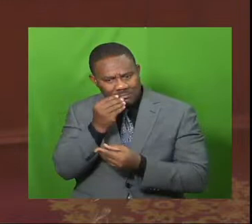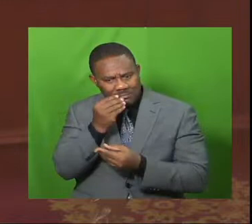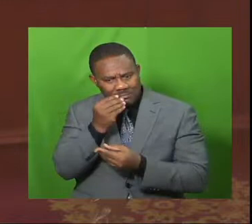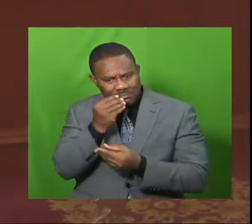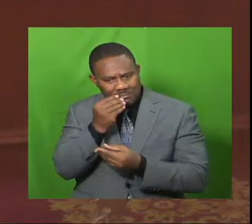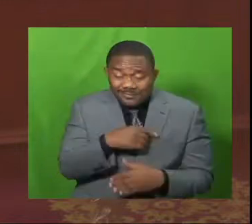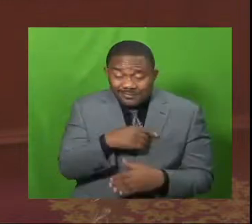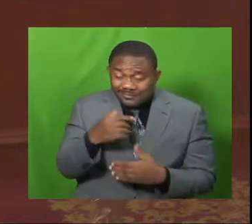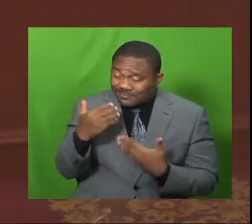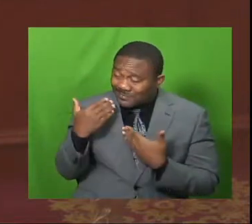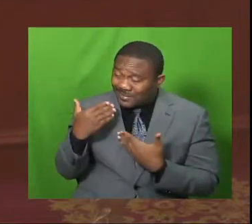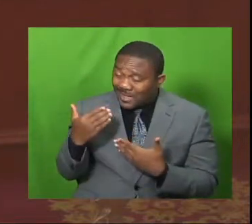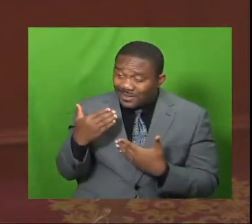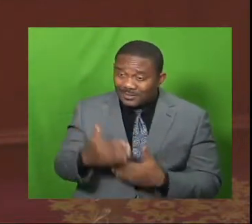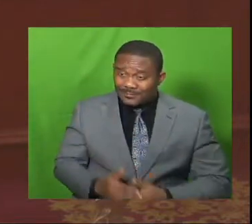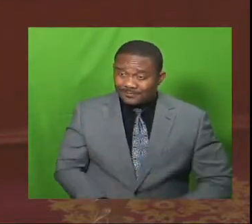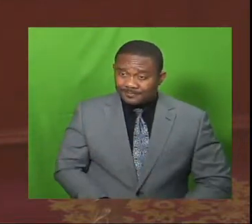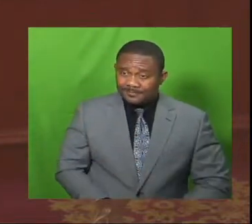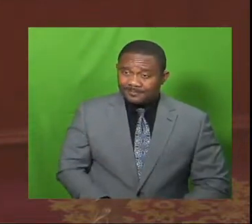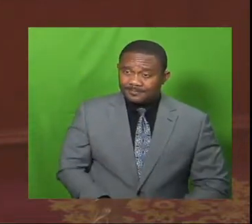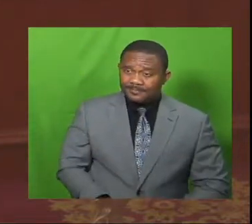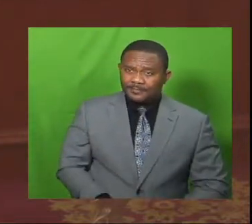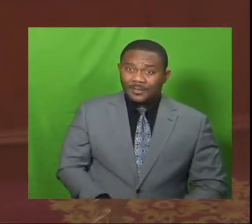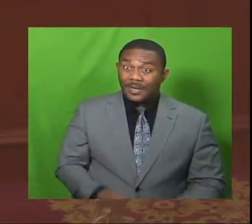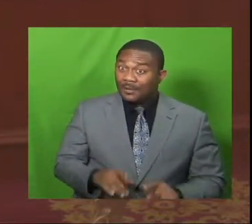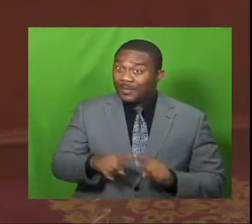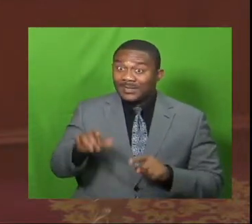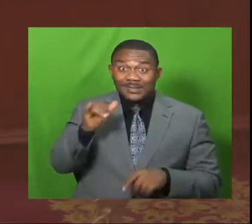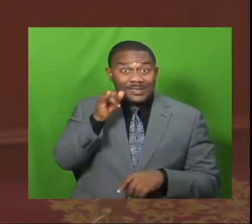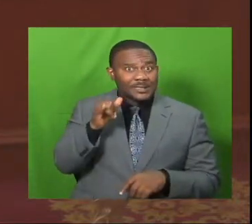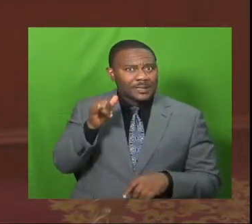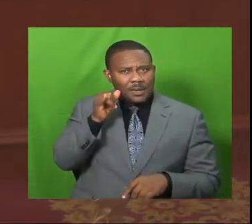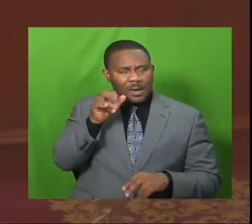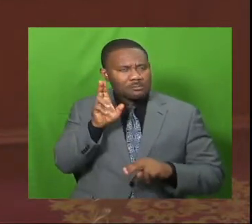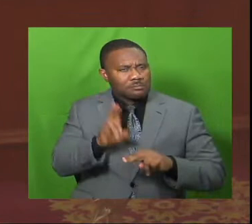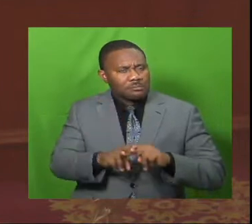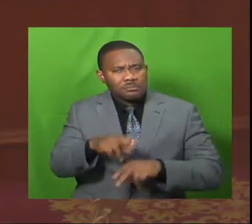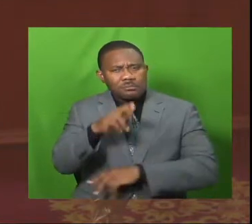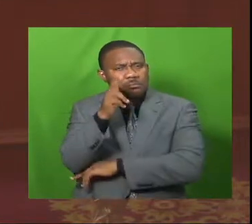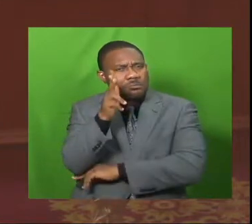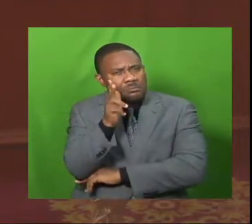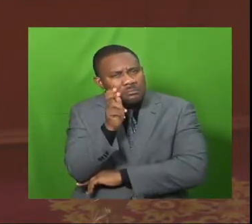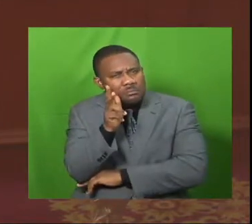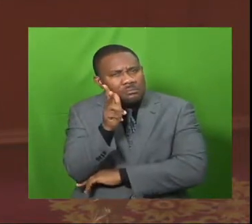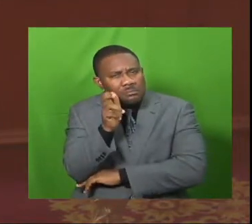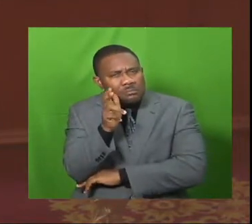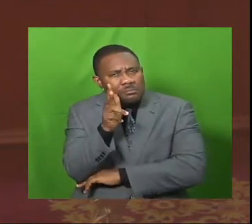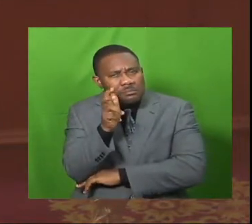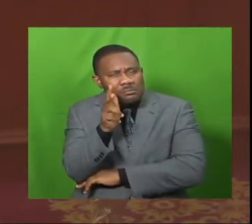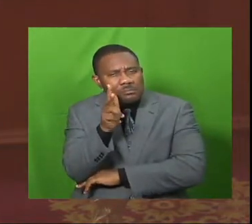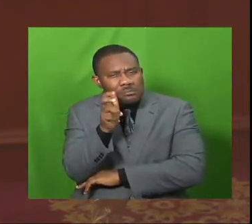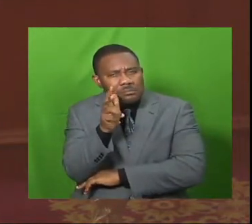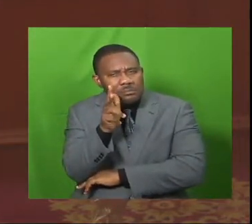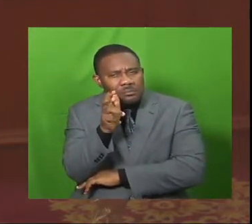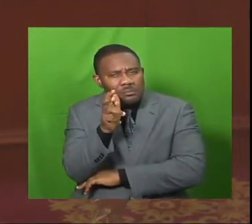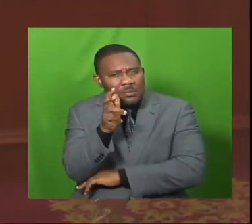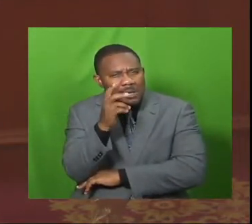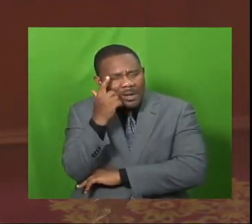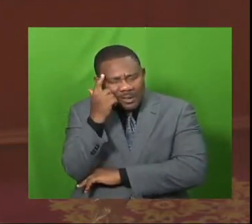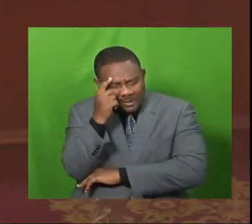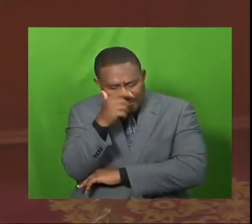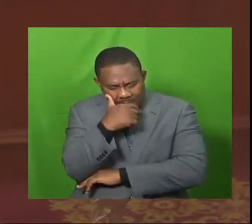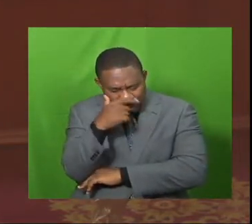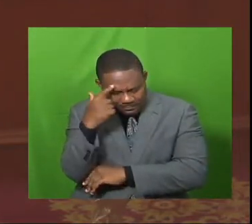Mr. Speaker, I sat in this chamber yesterday and I thought somehow I was living in